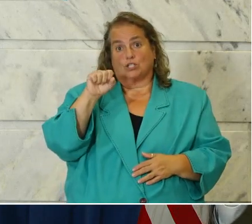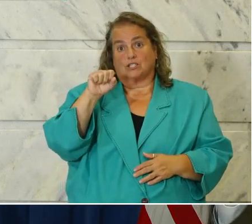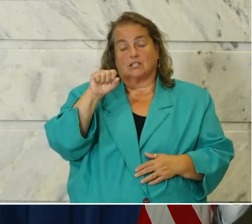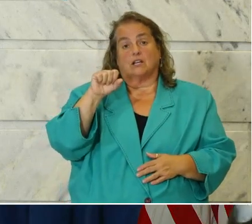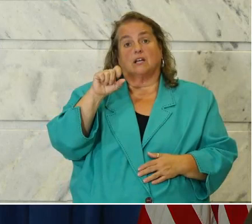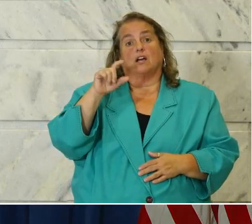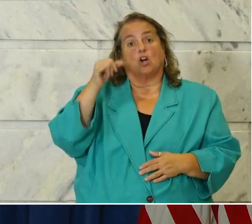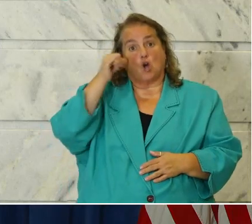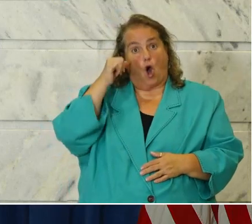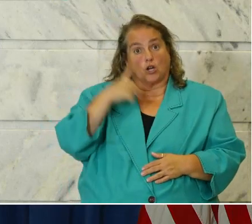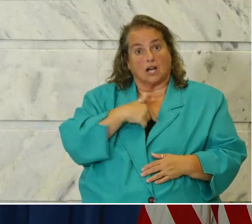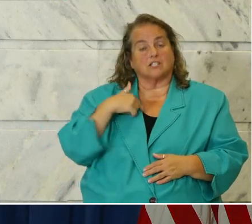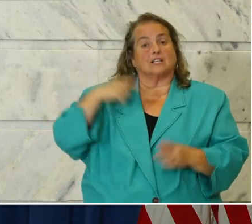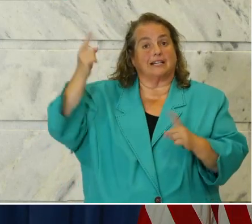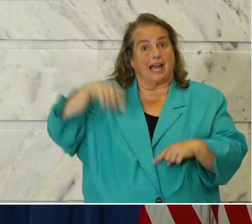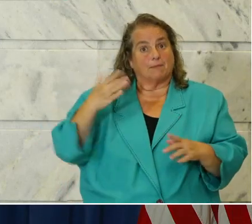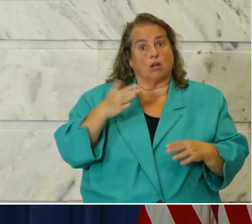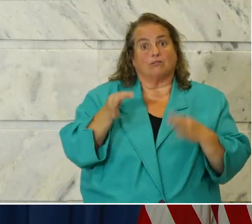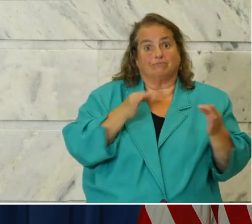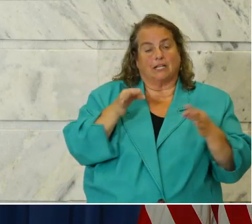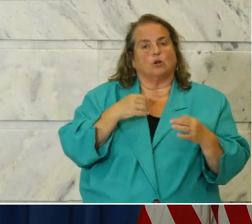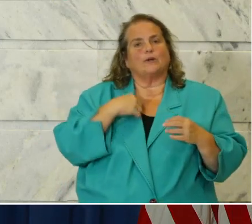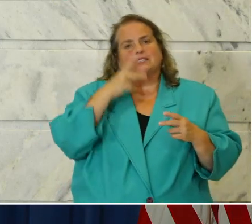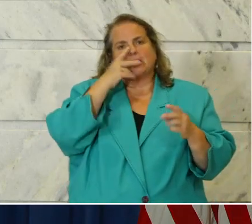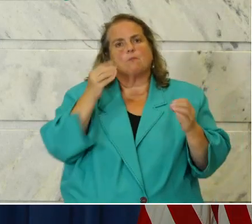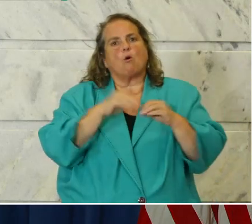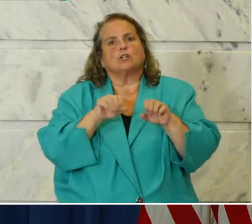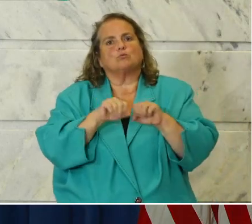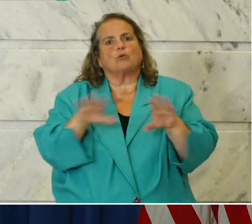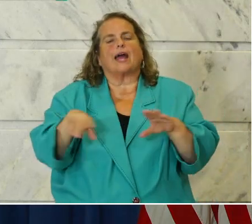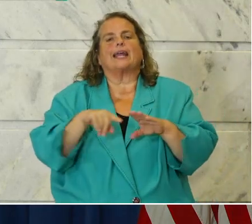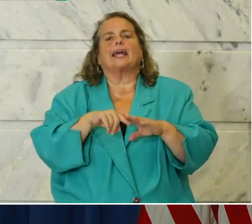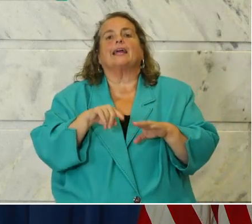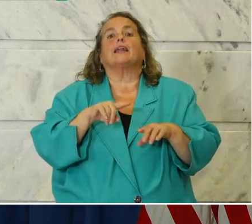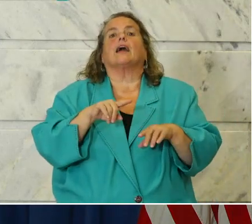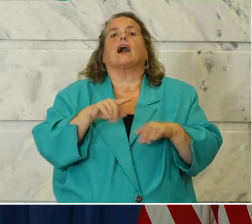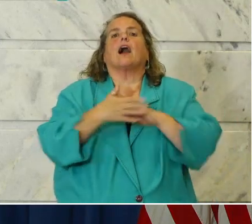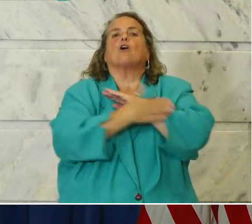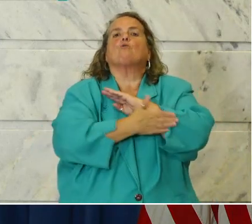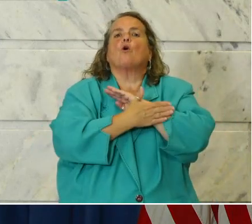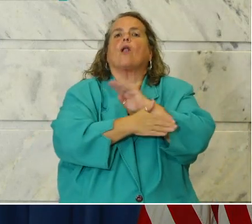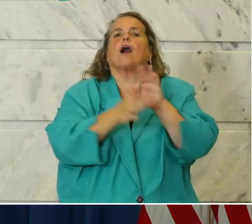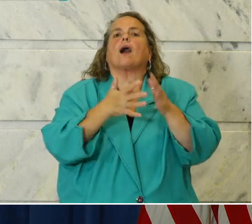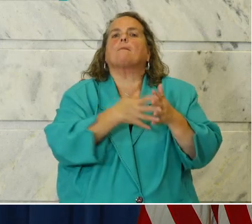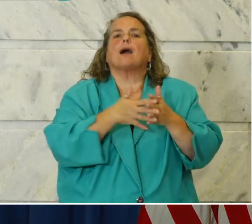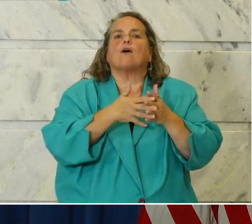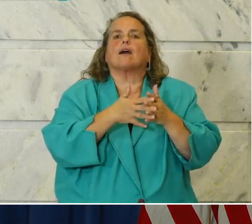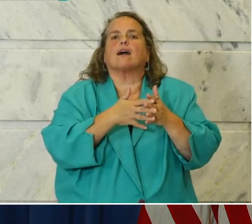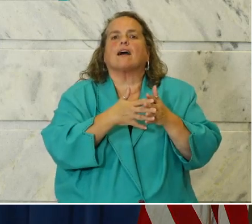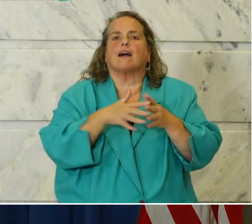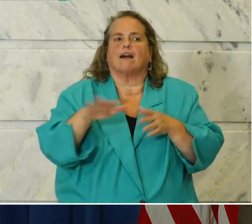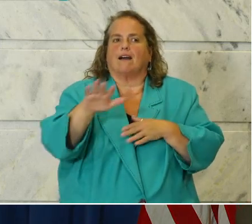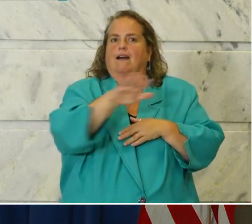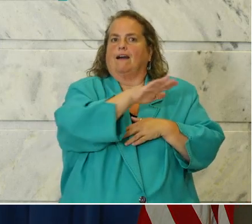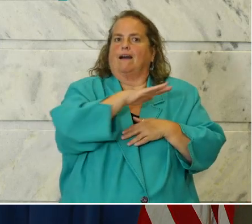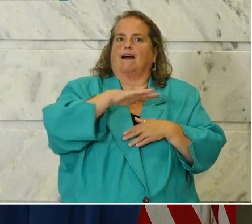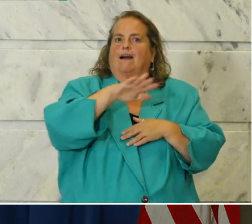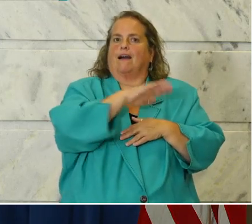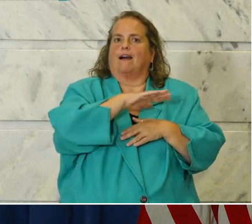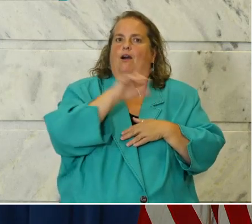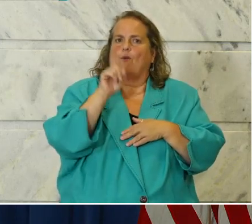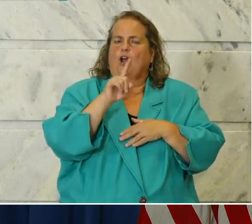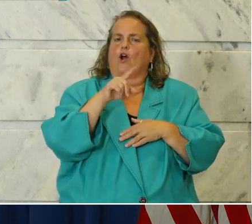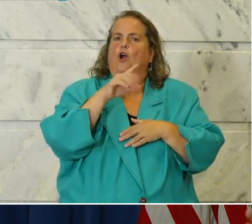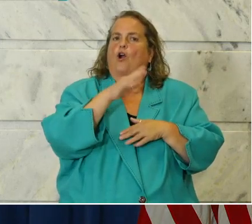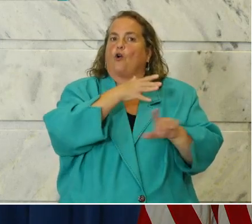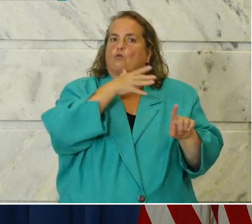national calls, that we are seeing more spread in rural America and in rural Kentucky of this virus than ever before. What we're seeing